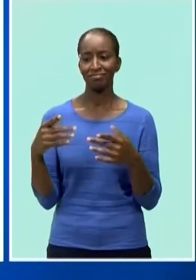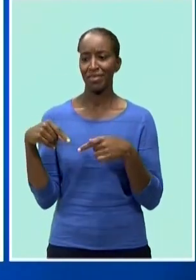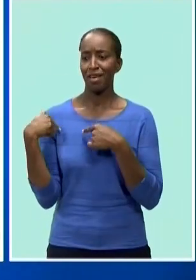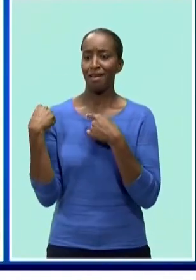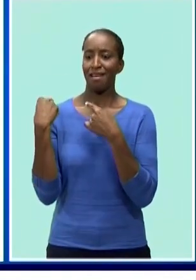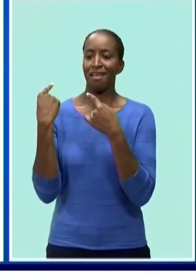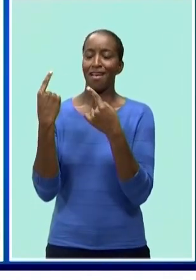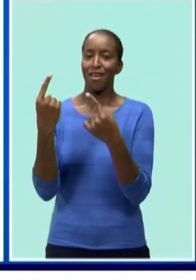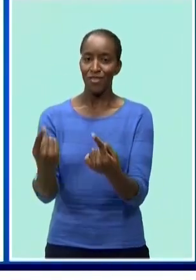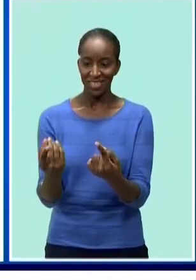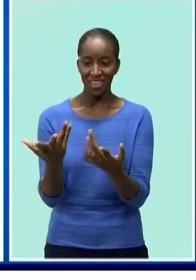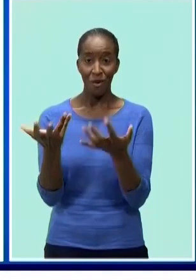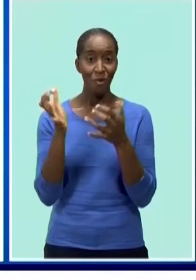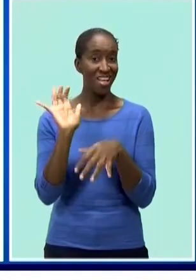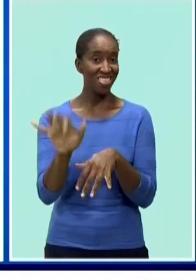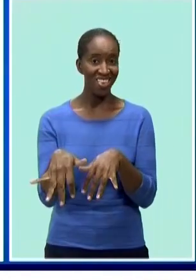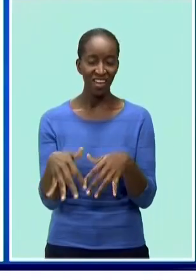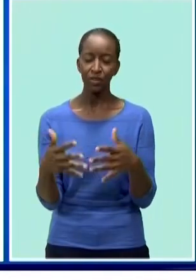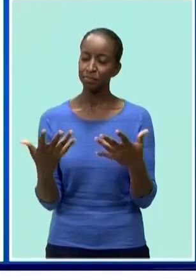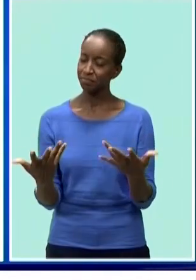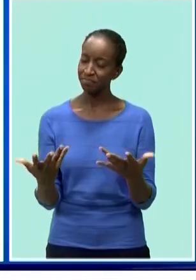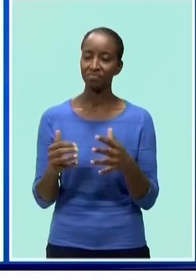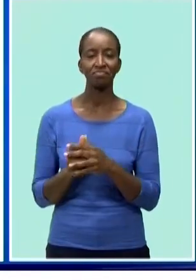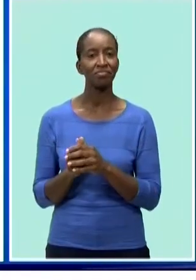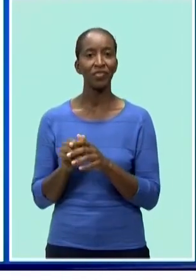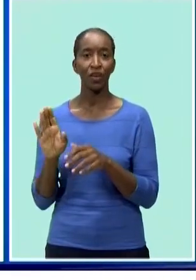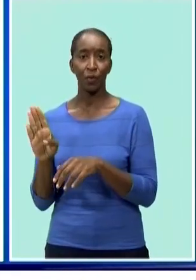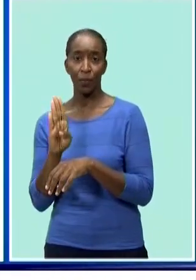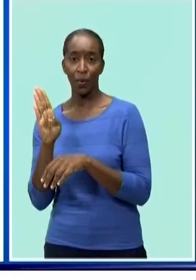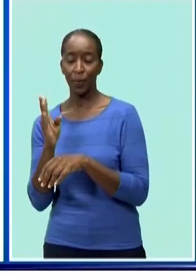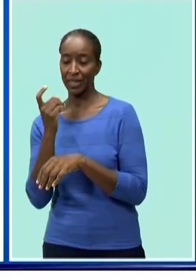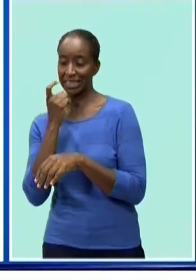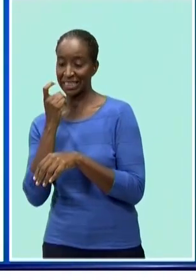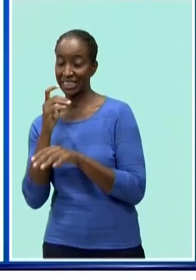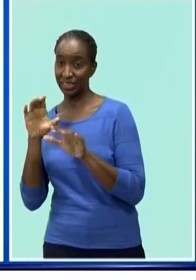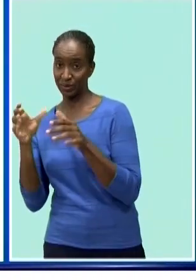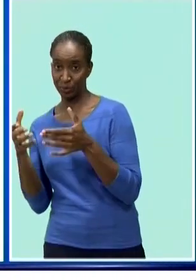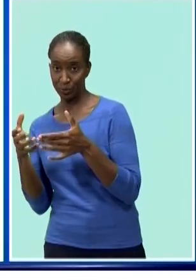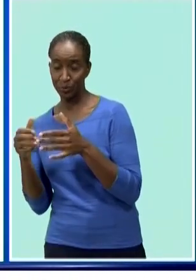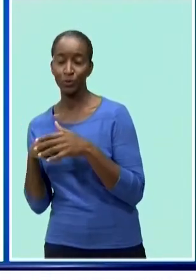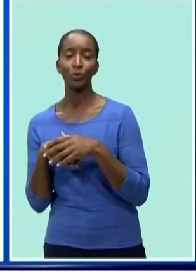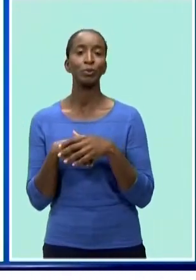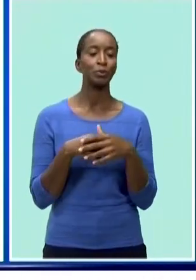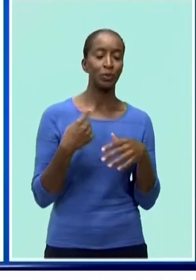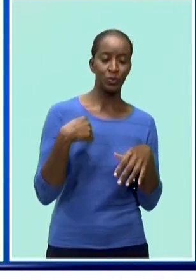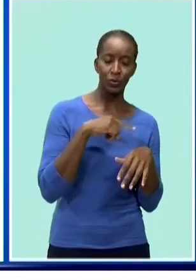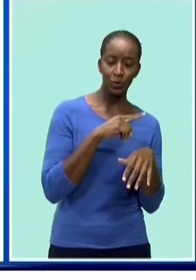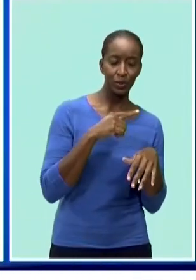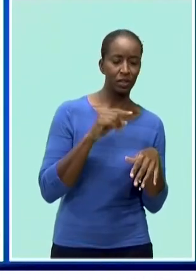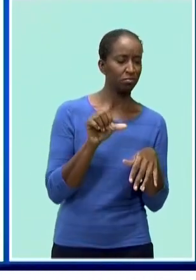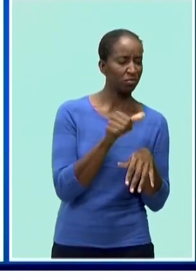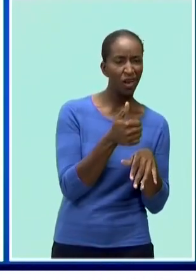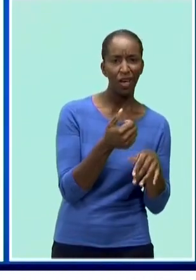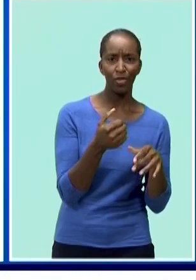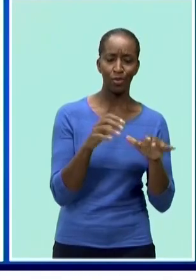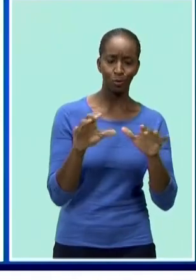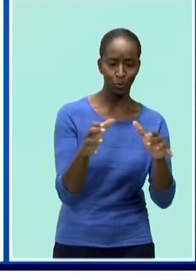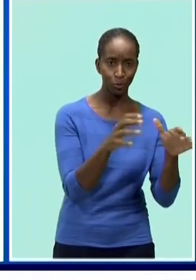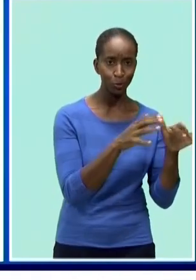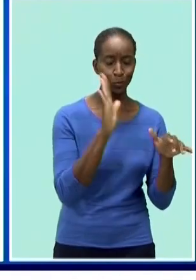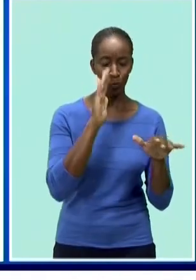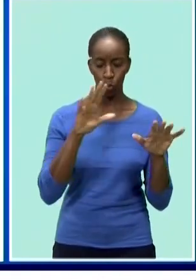I assure you that the Barbados Dental Council, along with the relevant stakeholders, will be working assiduously on this piece of